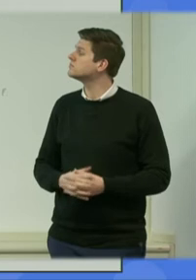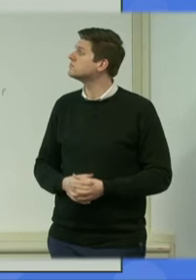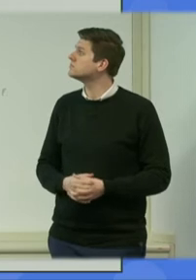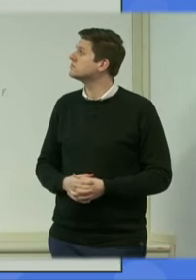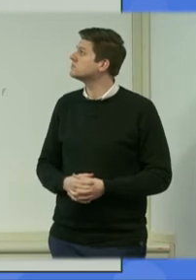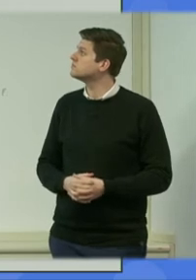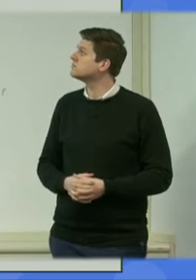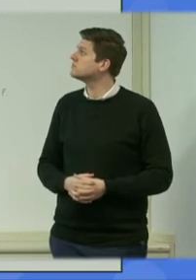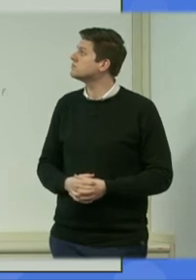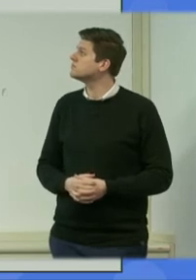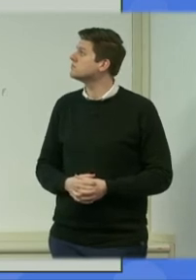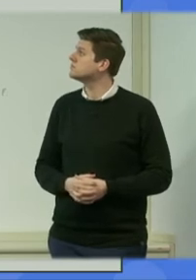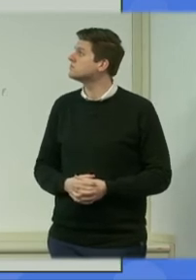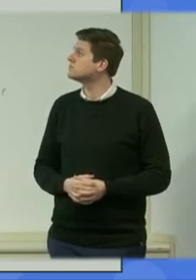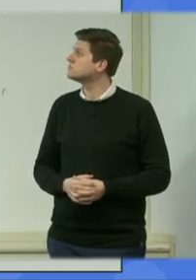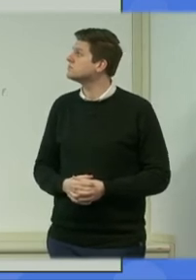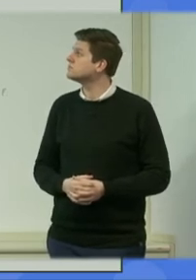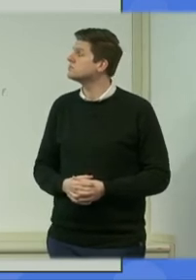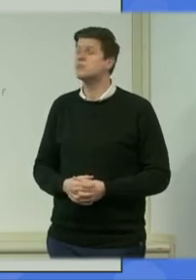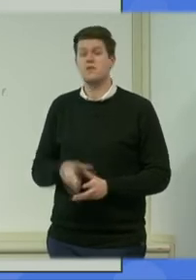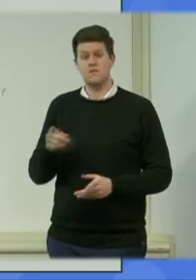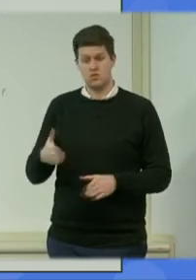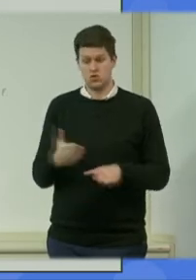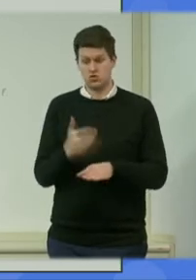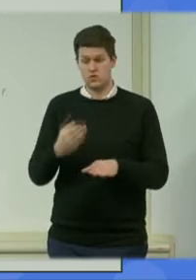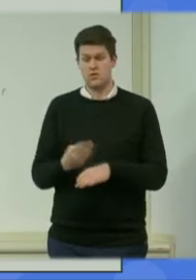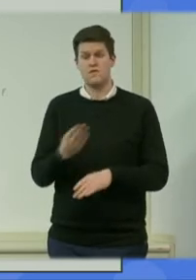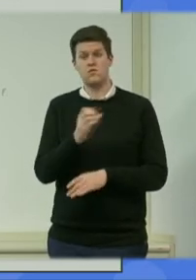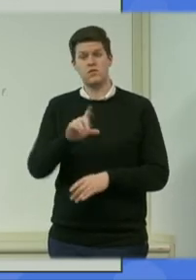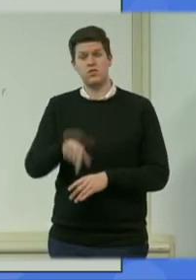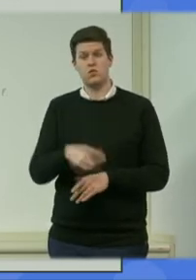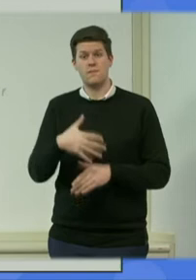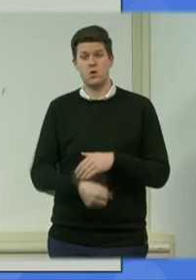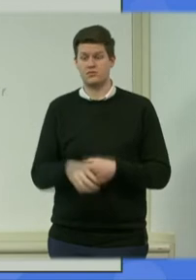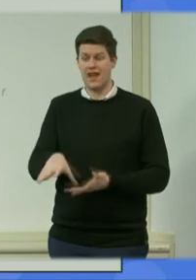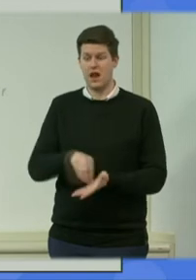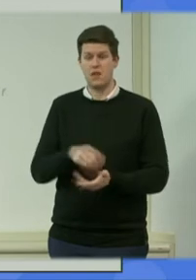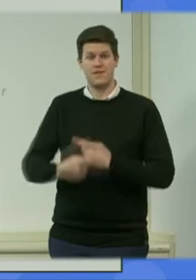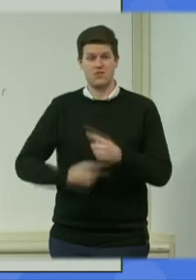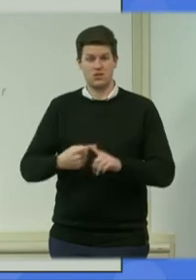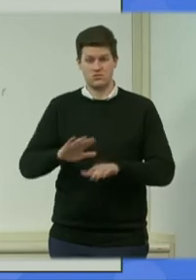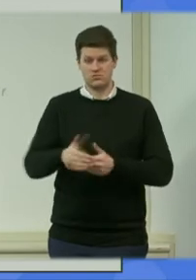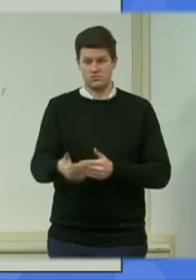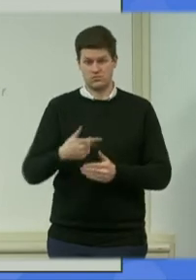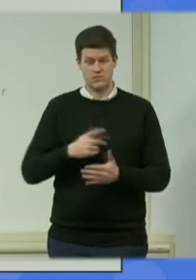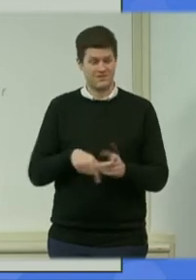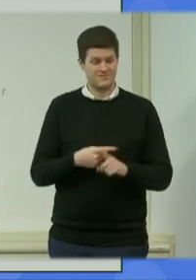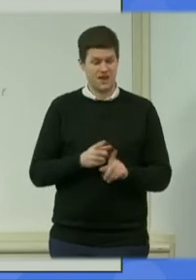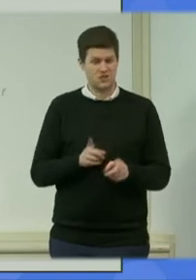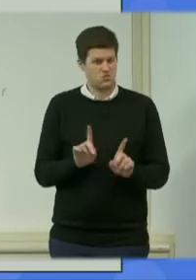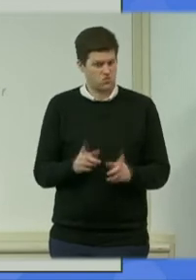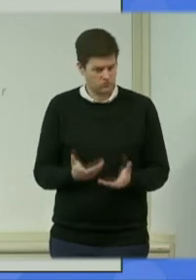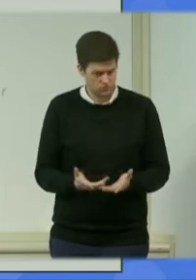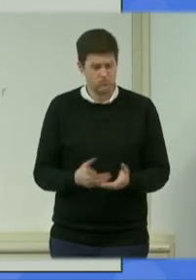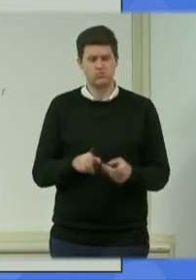generates £40,000 a year's worth of income, how much tax you get if you are an employee, if